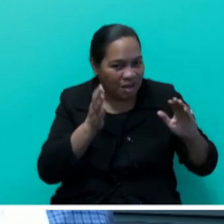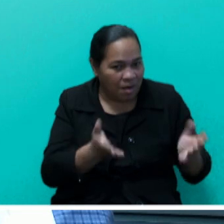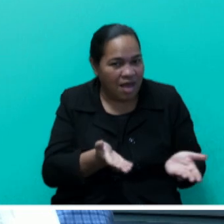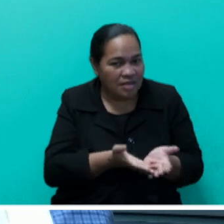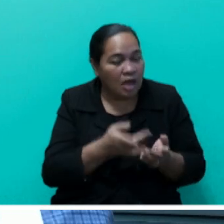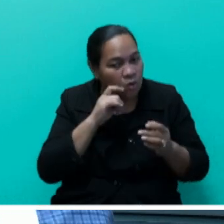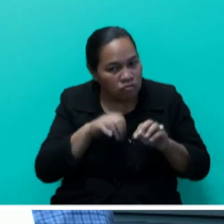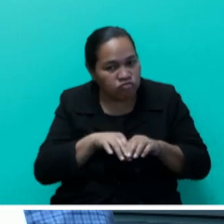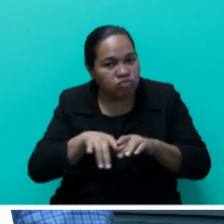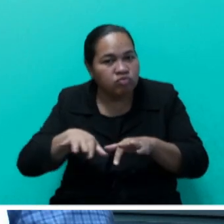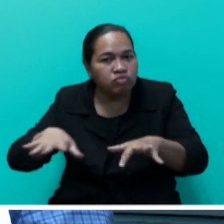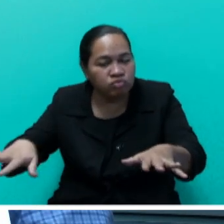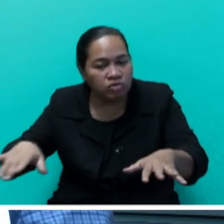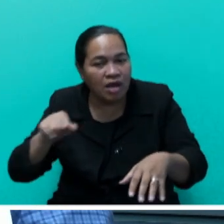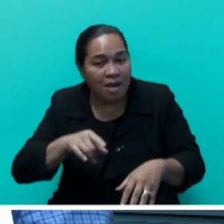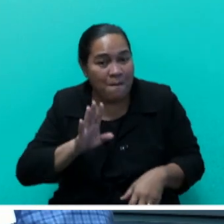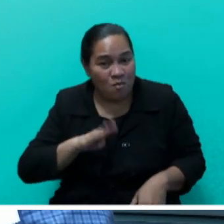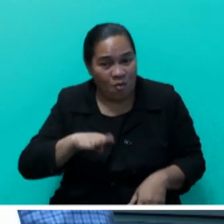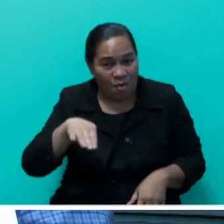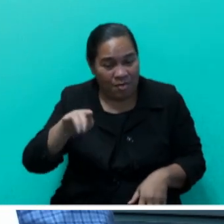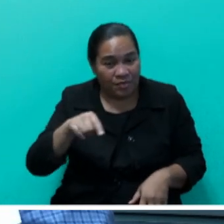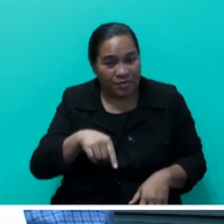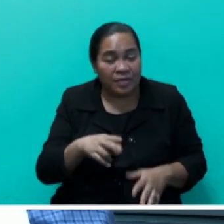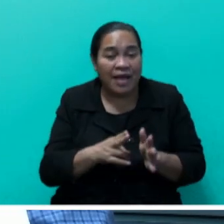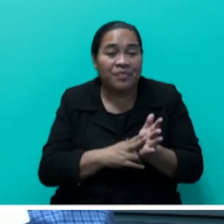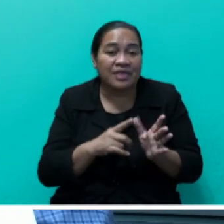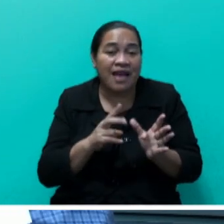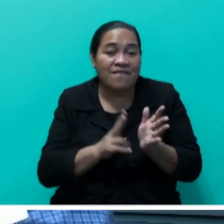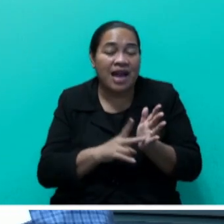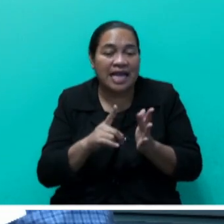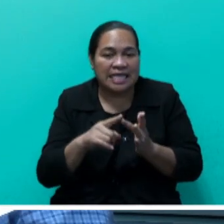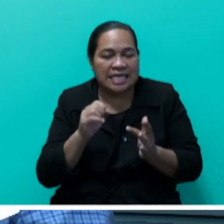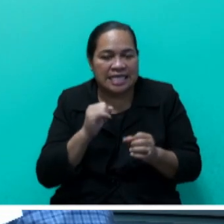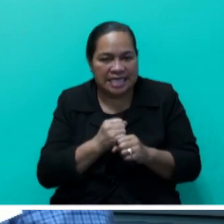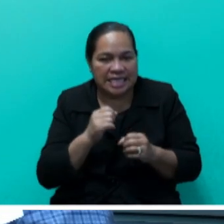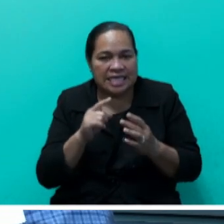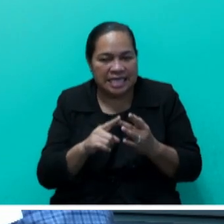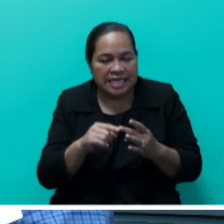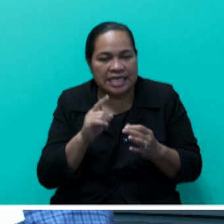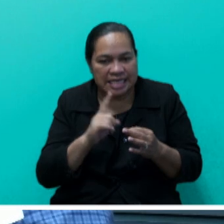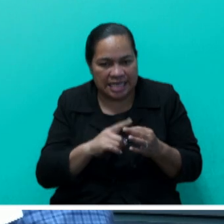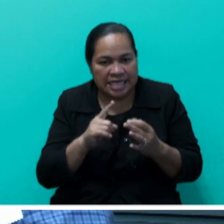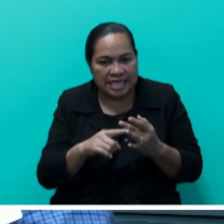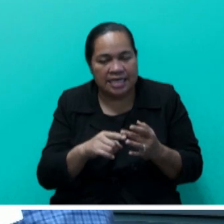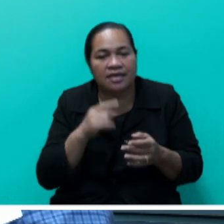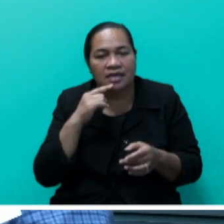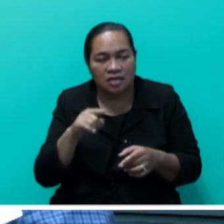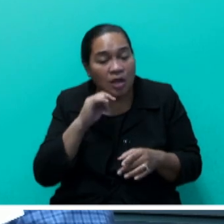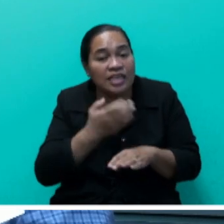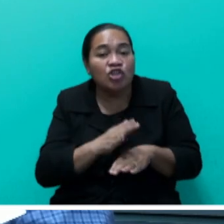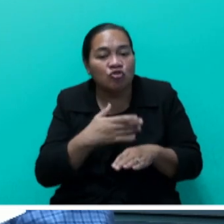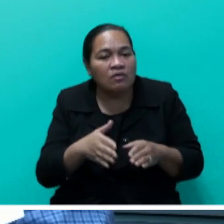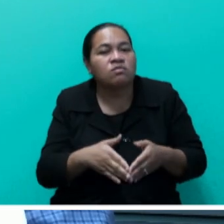outskirts of Number 1. Navangingi water supply system extension, a new 5 MLD storage reservoir will be installed